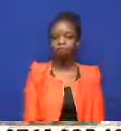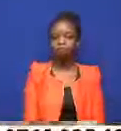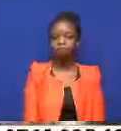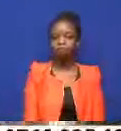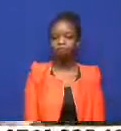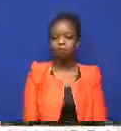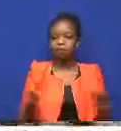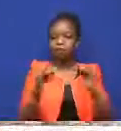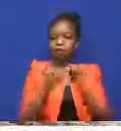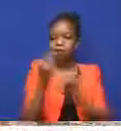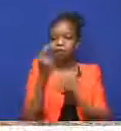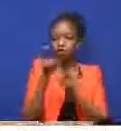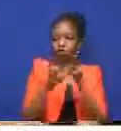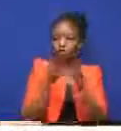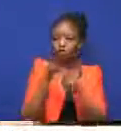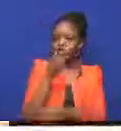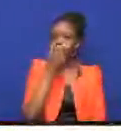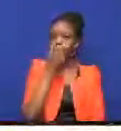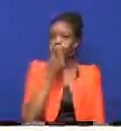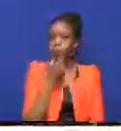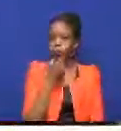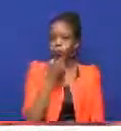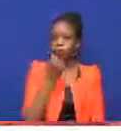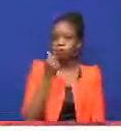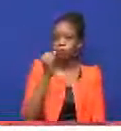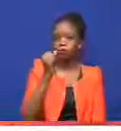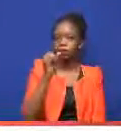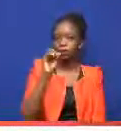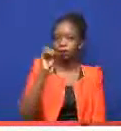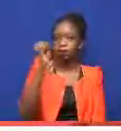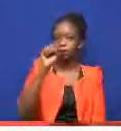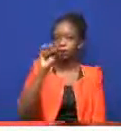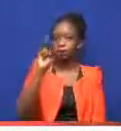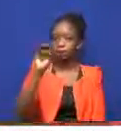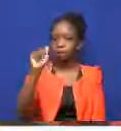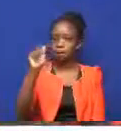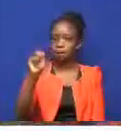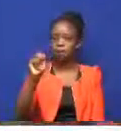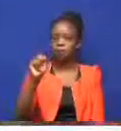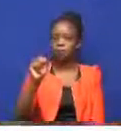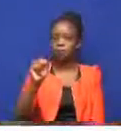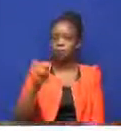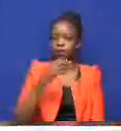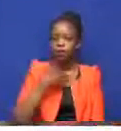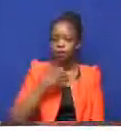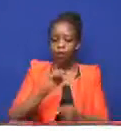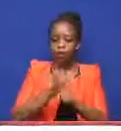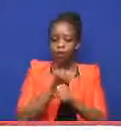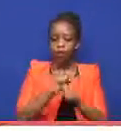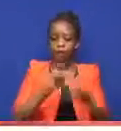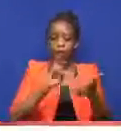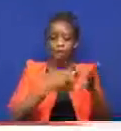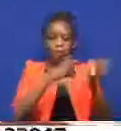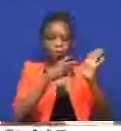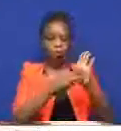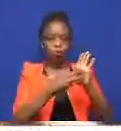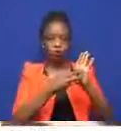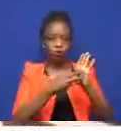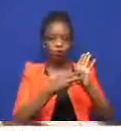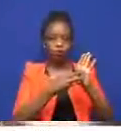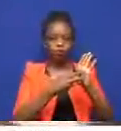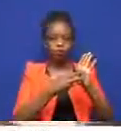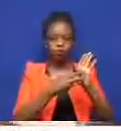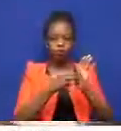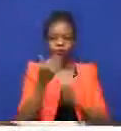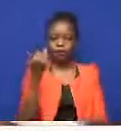we meet 22-year-old Amran Osman. She is in the middle of getting a project done. Amran